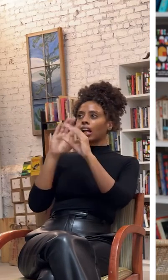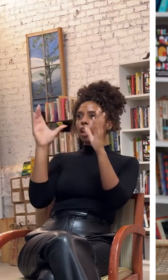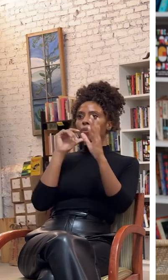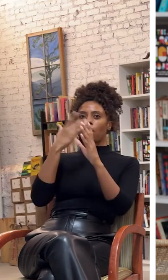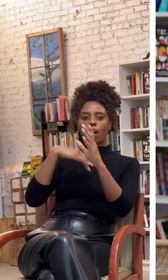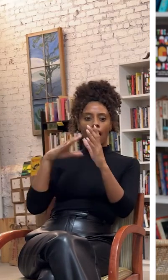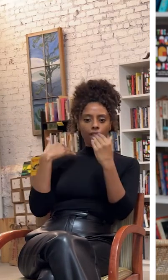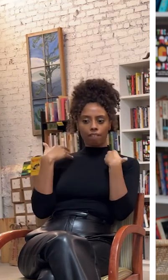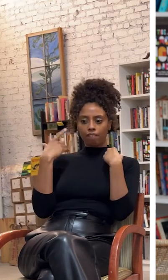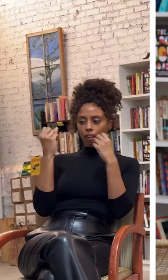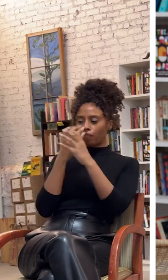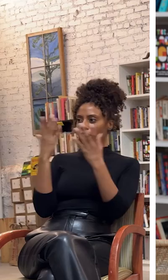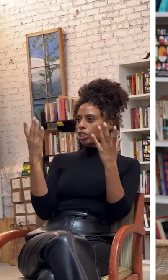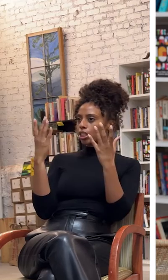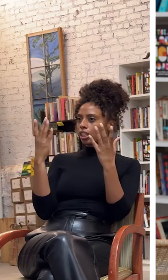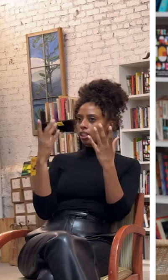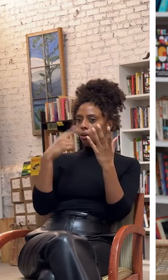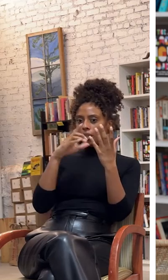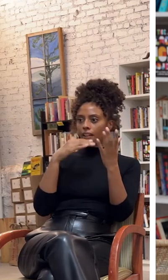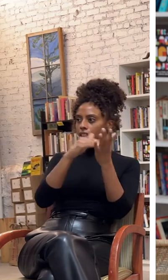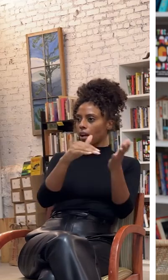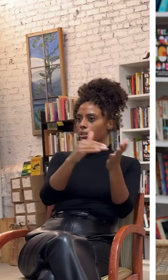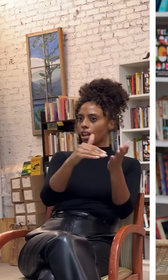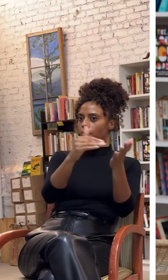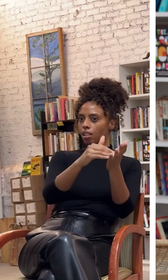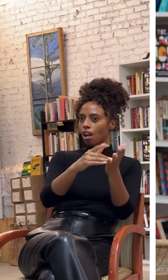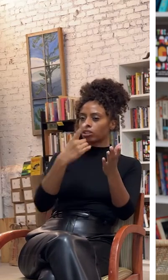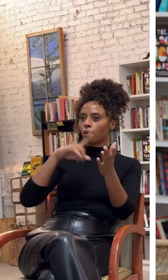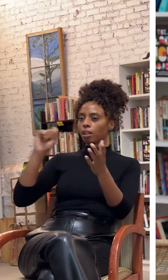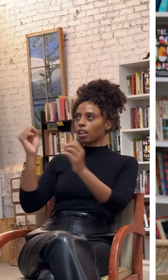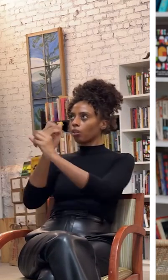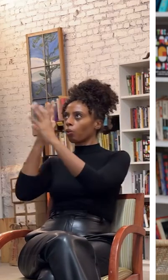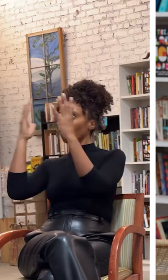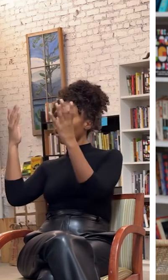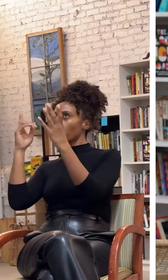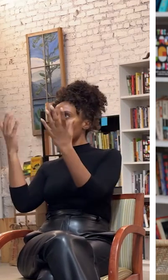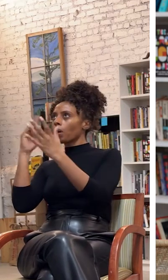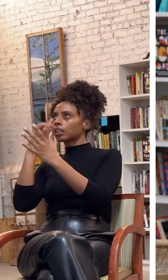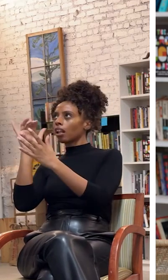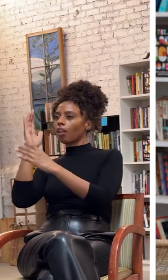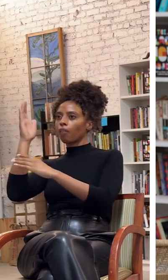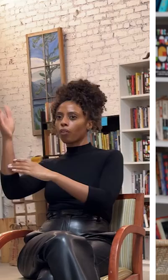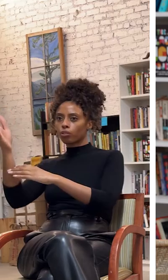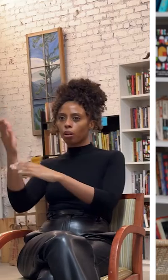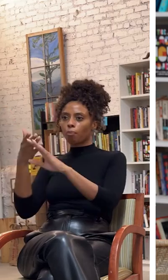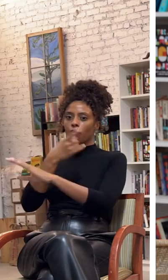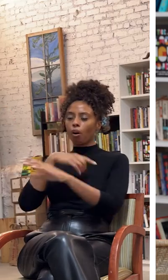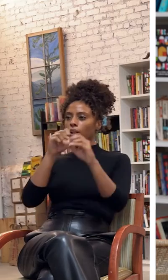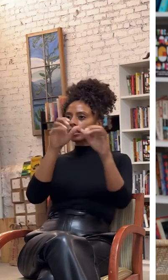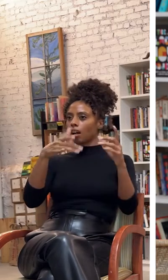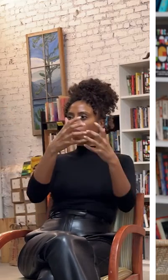down, but what's going to be in its stead. Exactly. And that for me, the vision of the after part